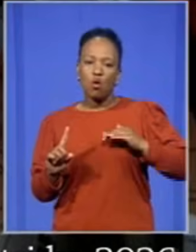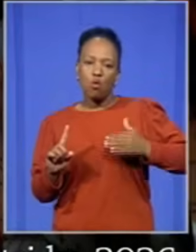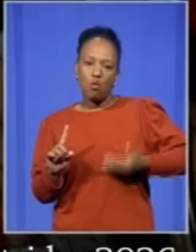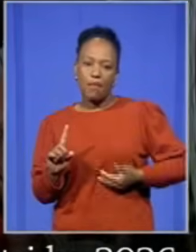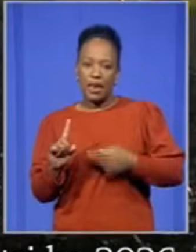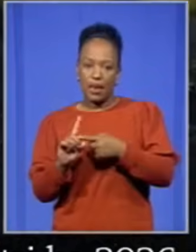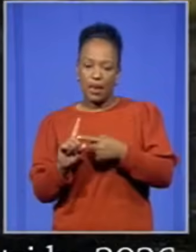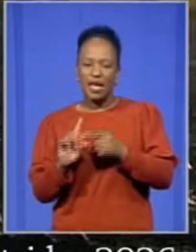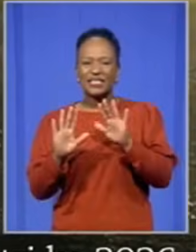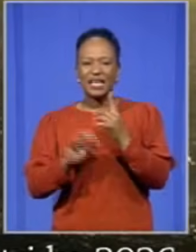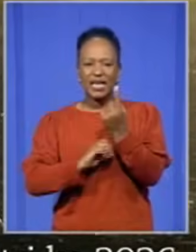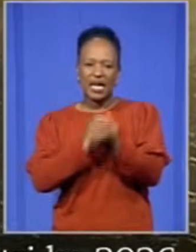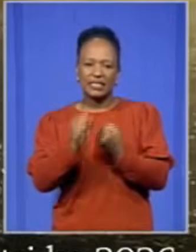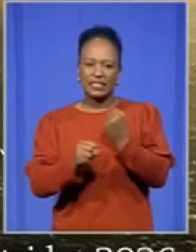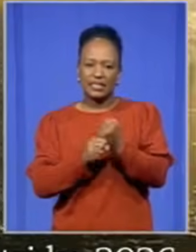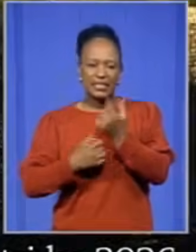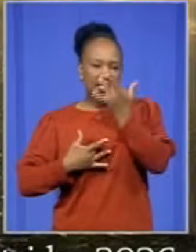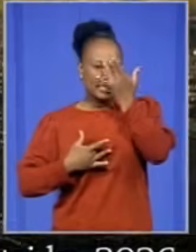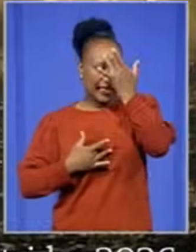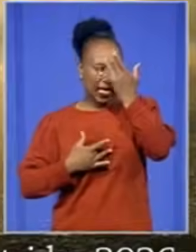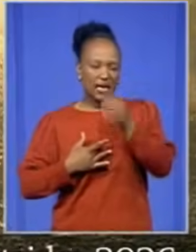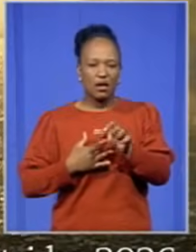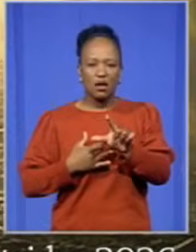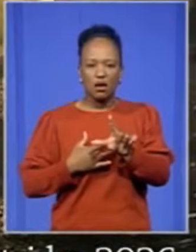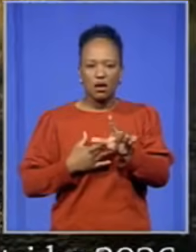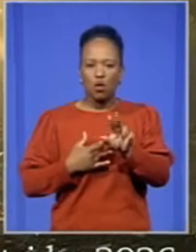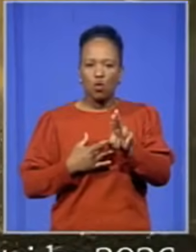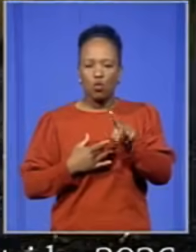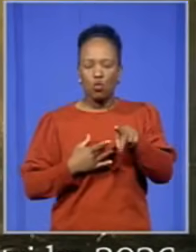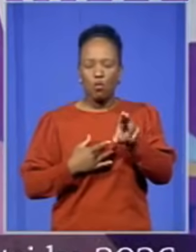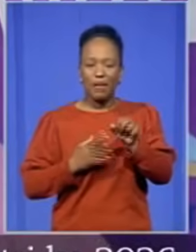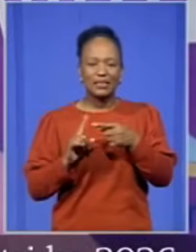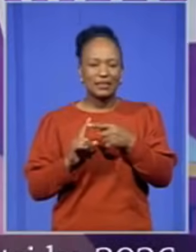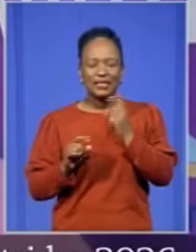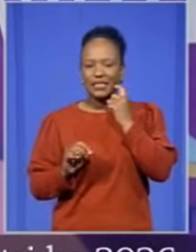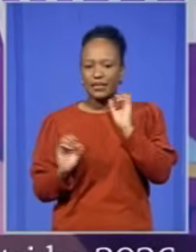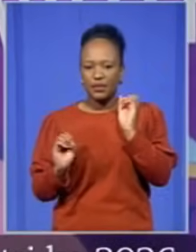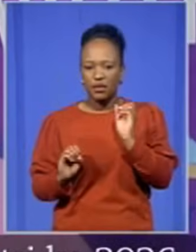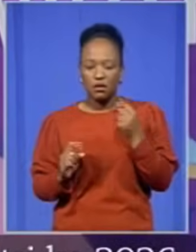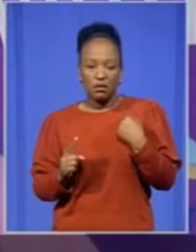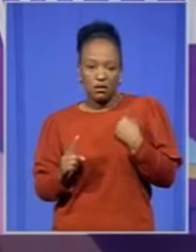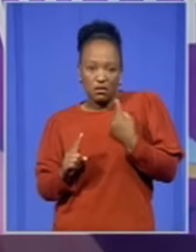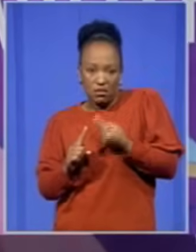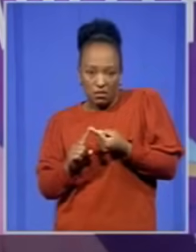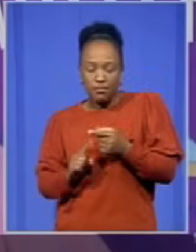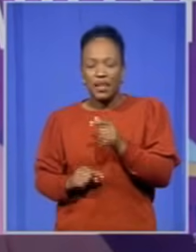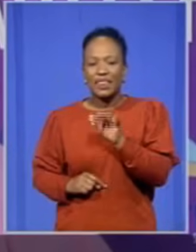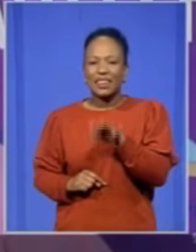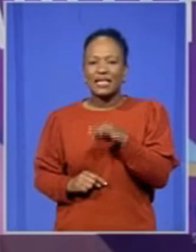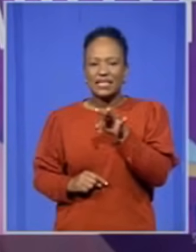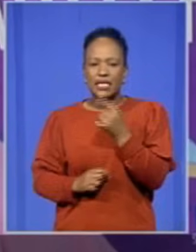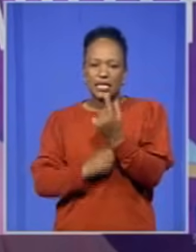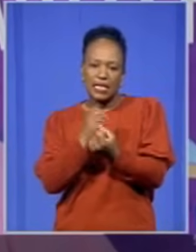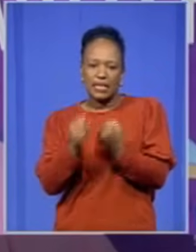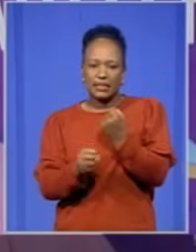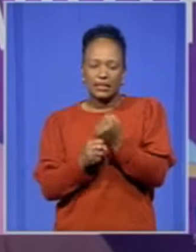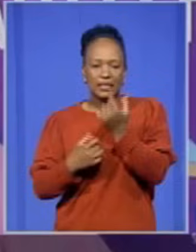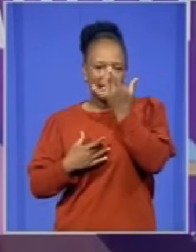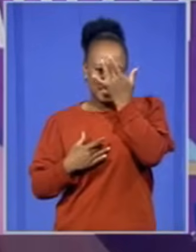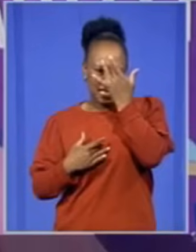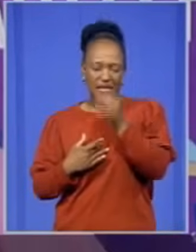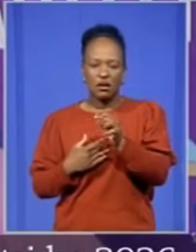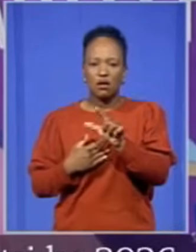jwa lupus a re ga go bonolo. I've been diagnosed with lupus is now for 13 years and it has its up